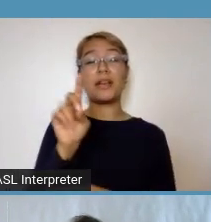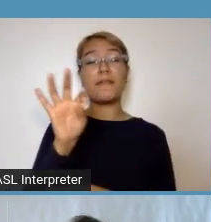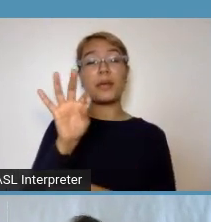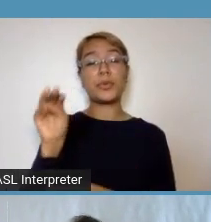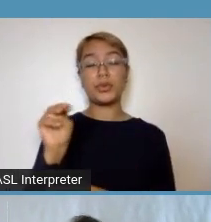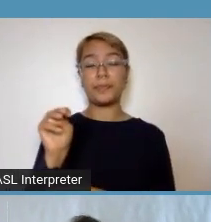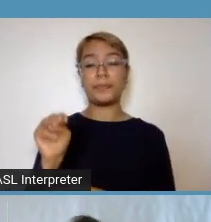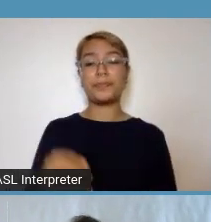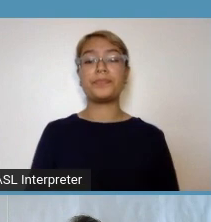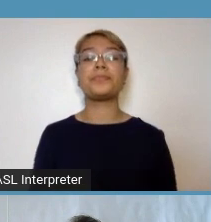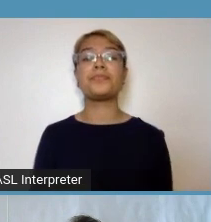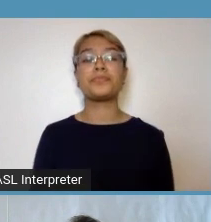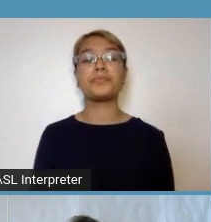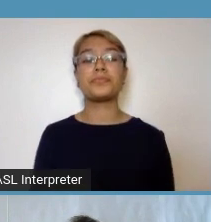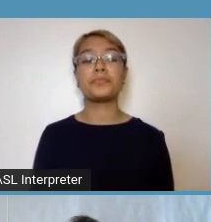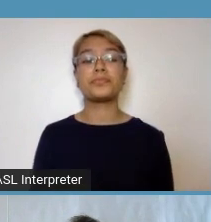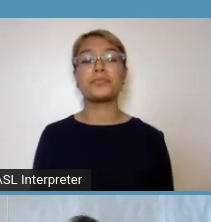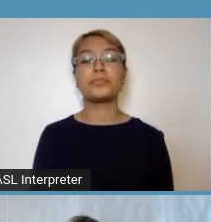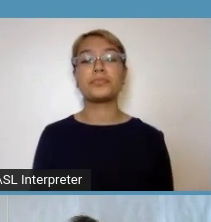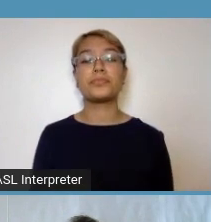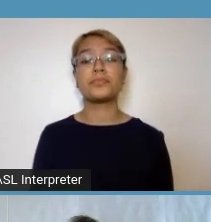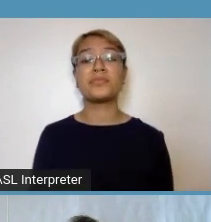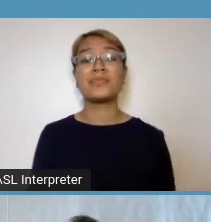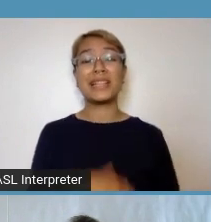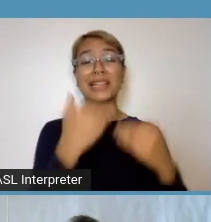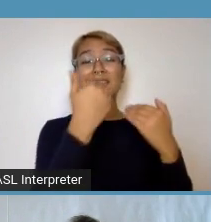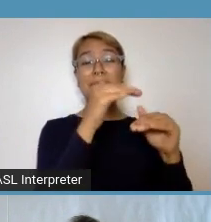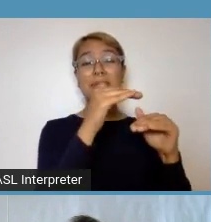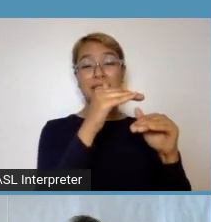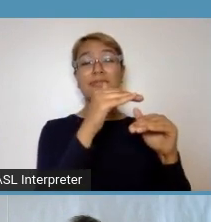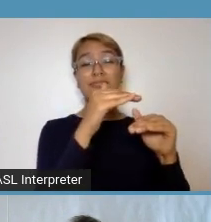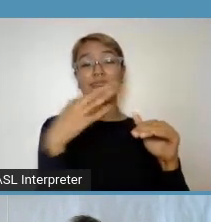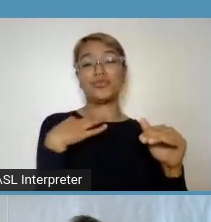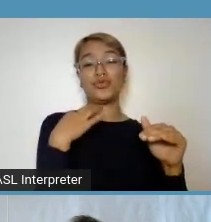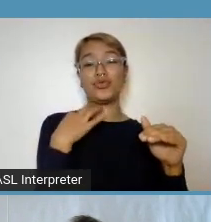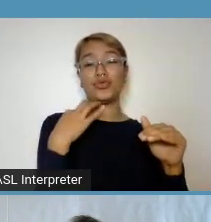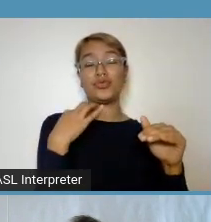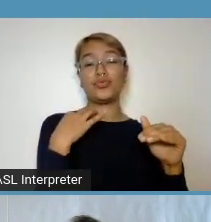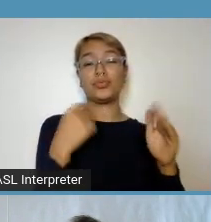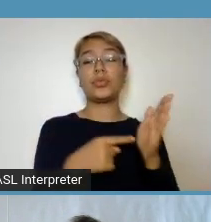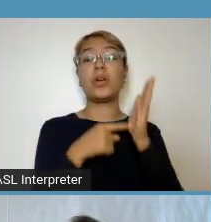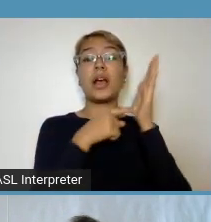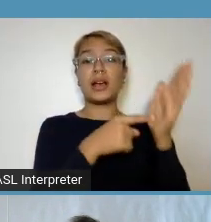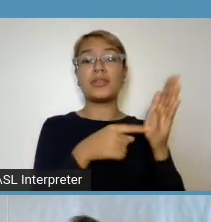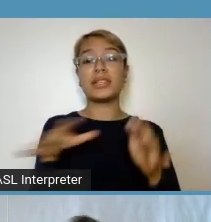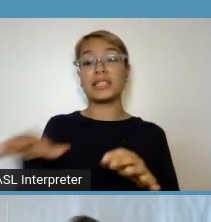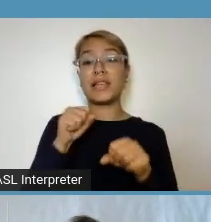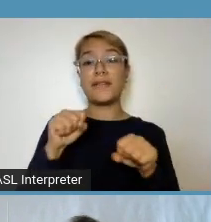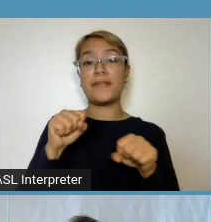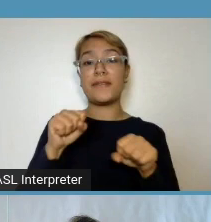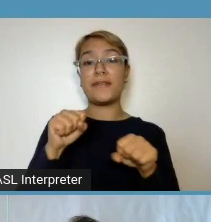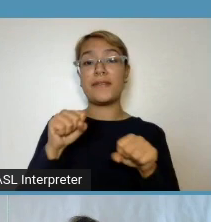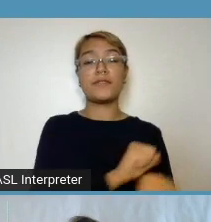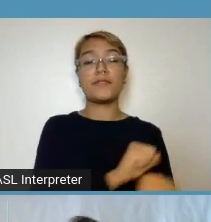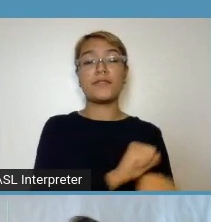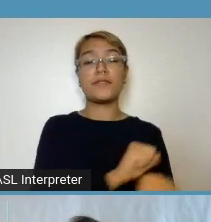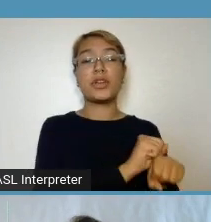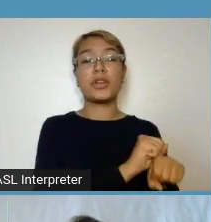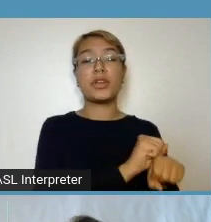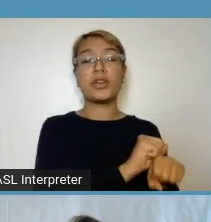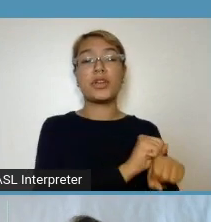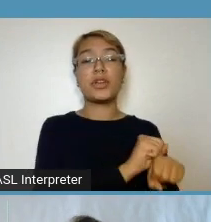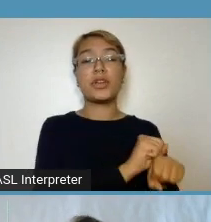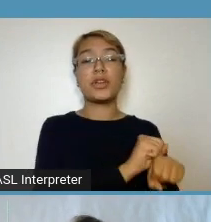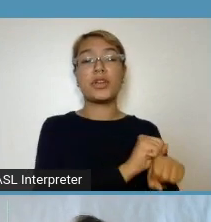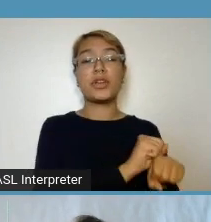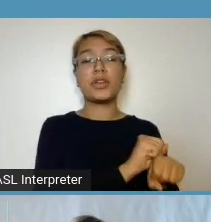Text beside the t-shirt reads, limited edition t-shirt highlighting the enslaved and freed people that lived and worked on the Dykeman